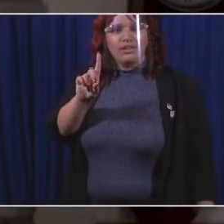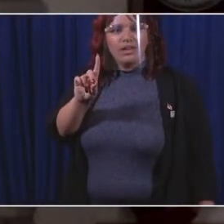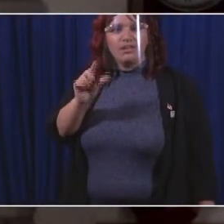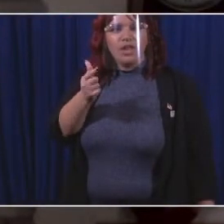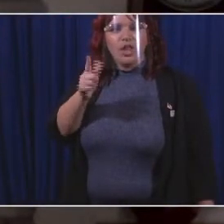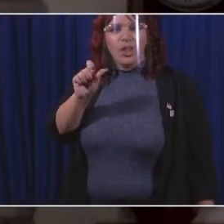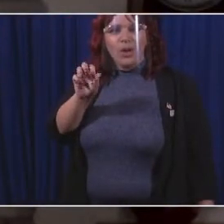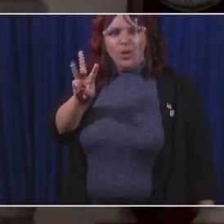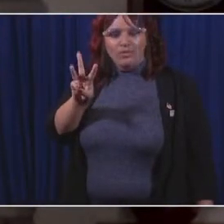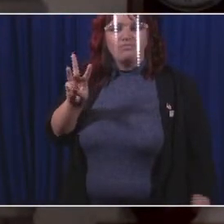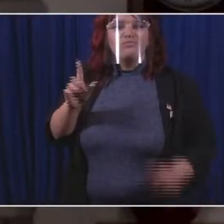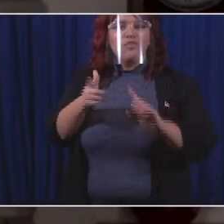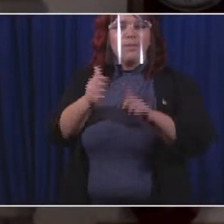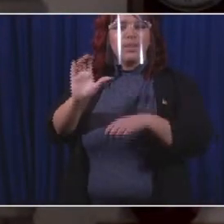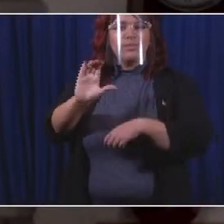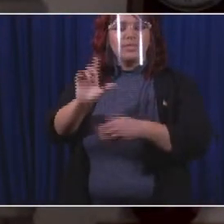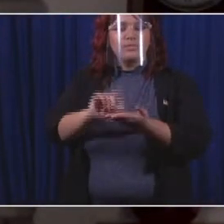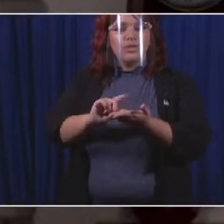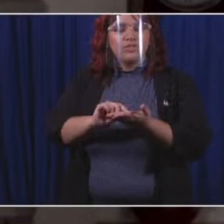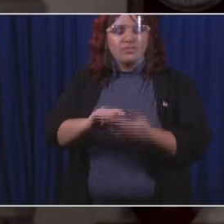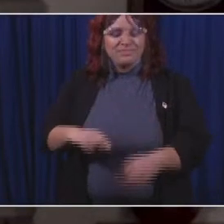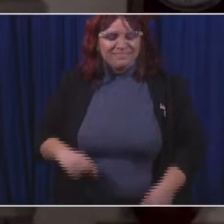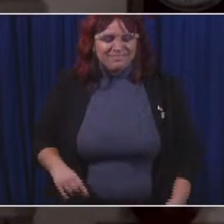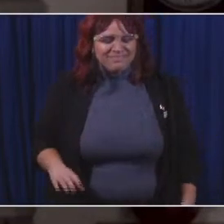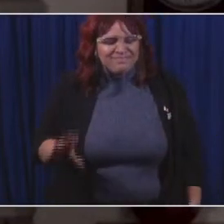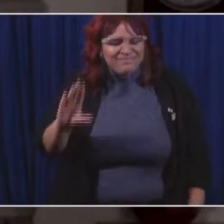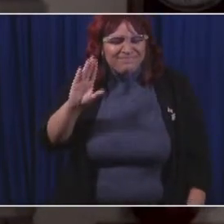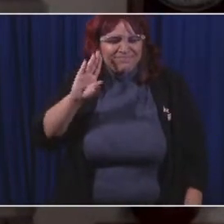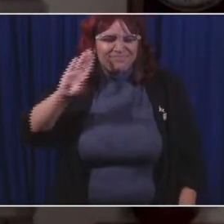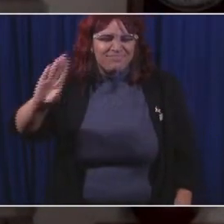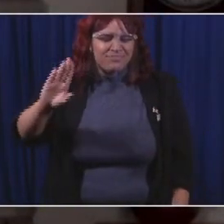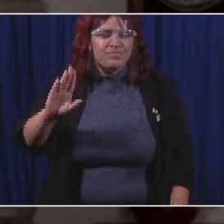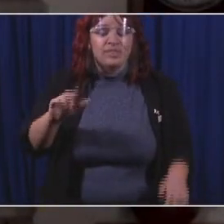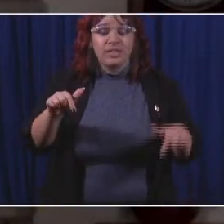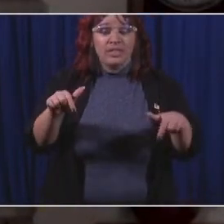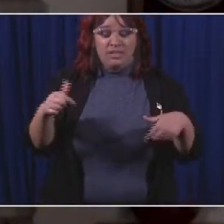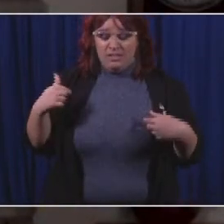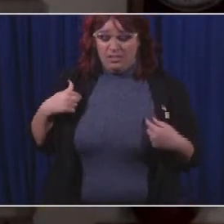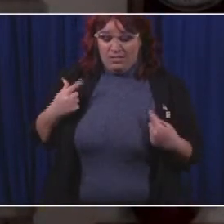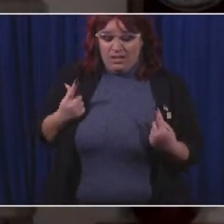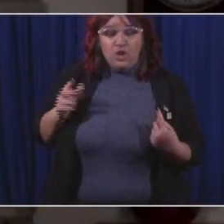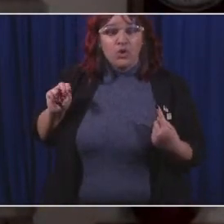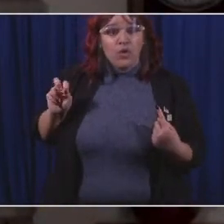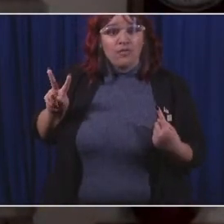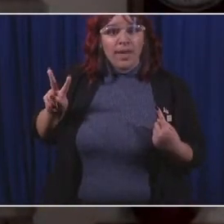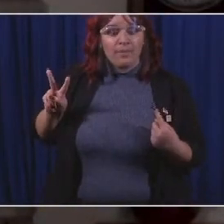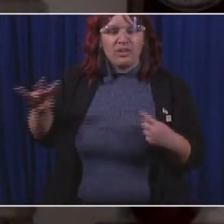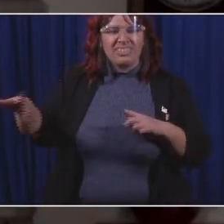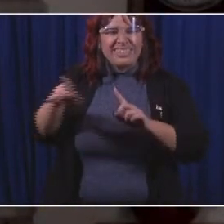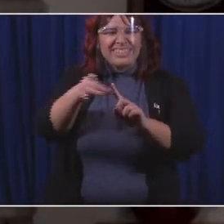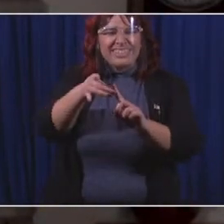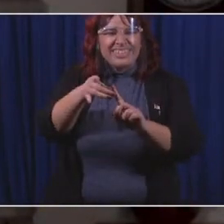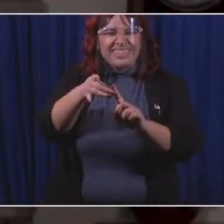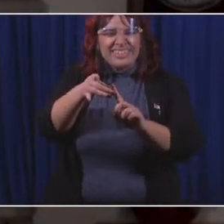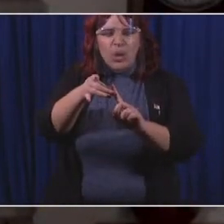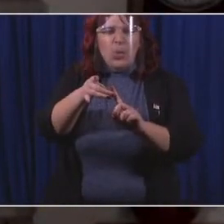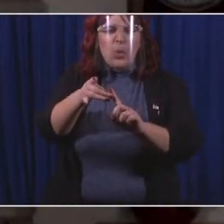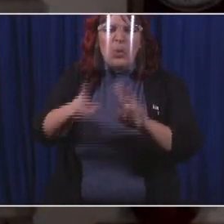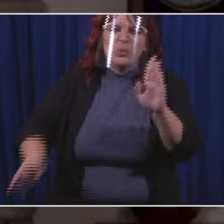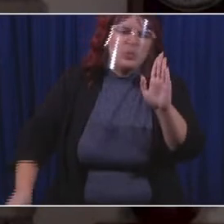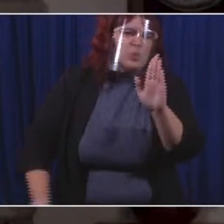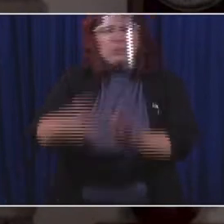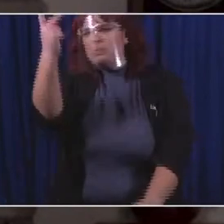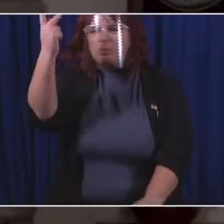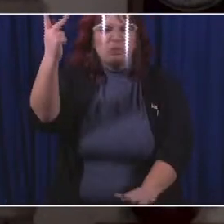Governor. Virus cases more than tripled in Ohio during November, and last week was the worst week of